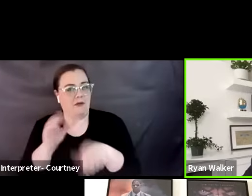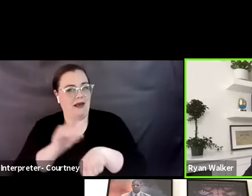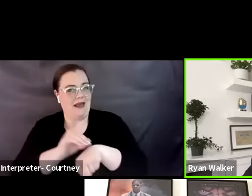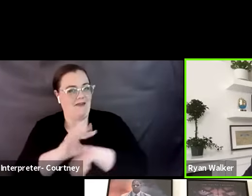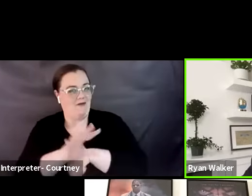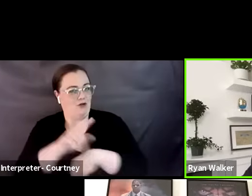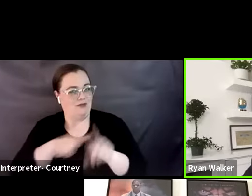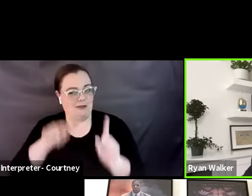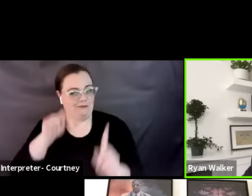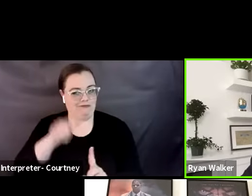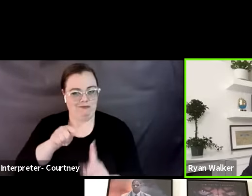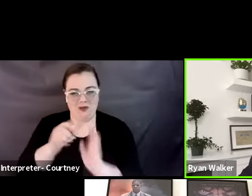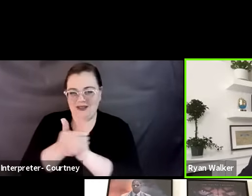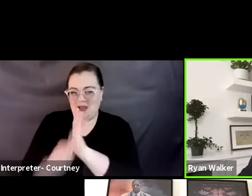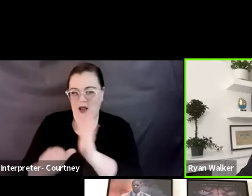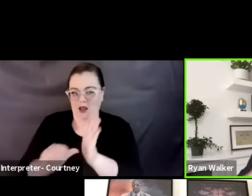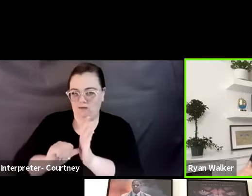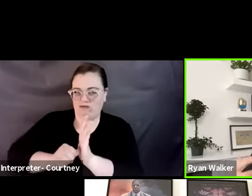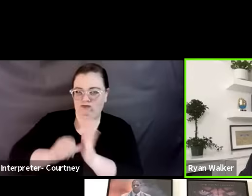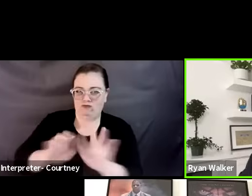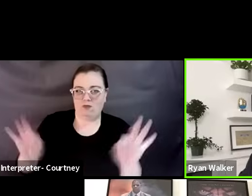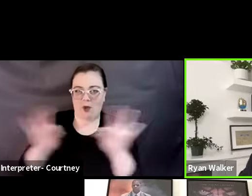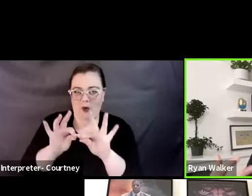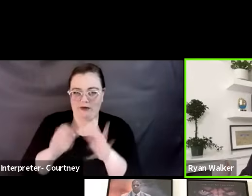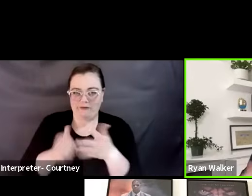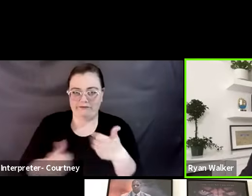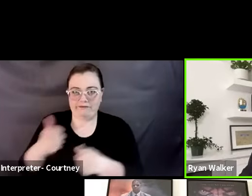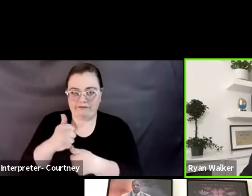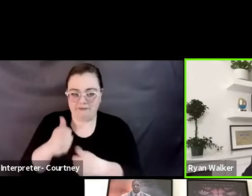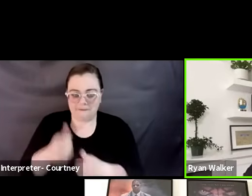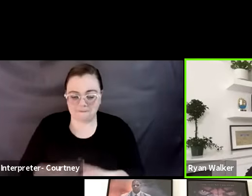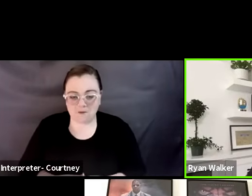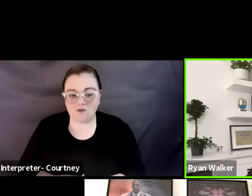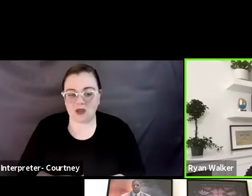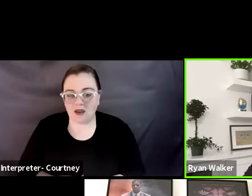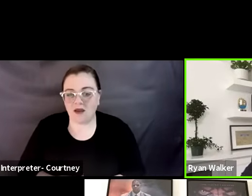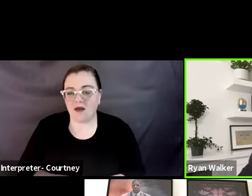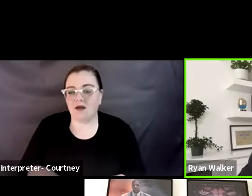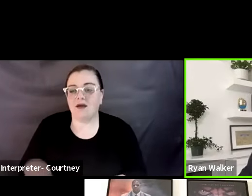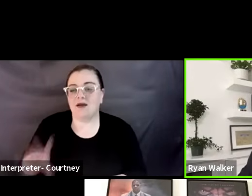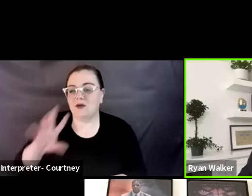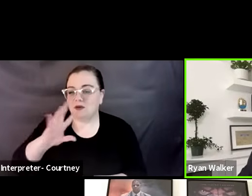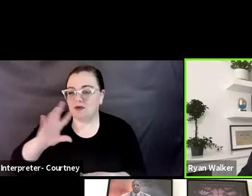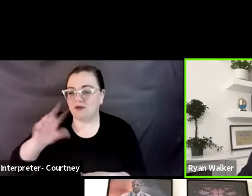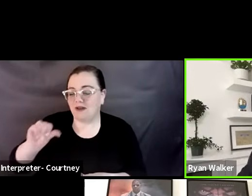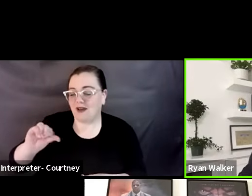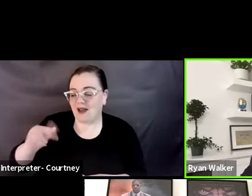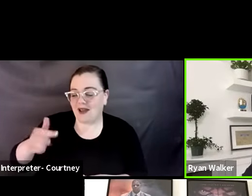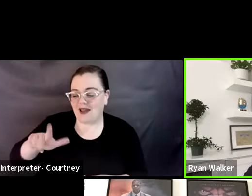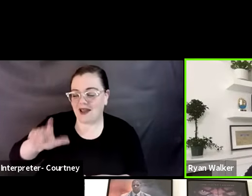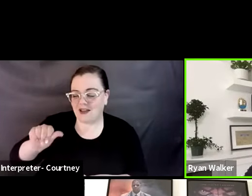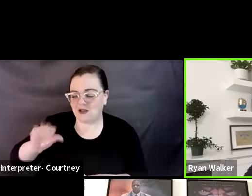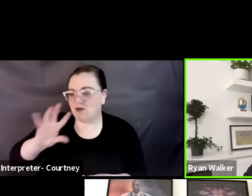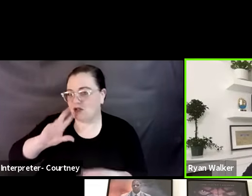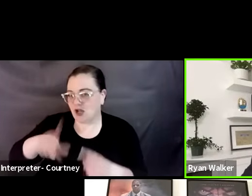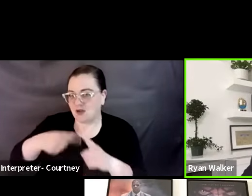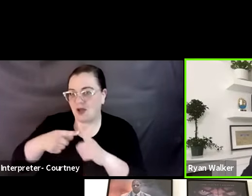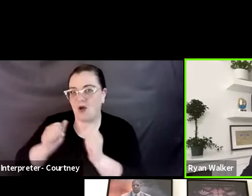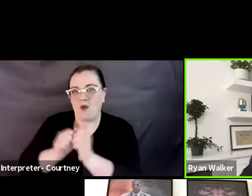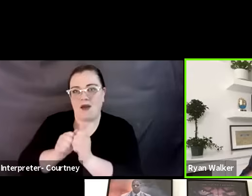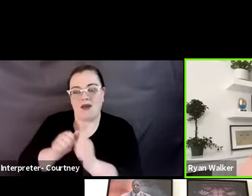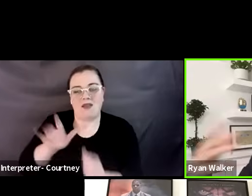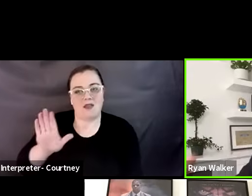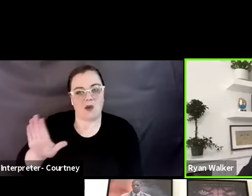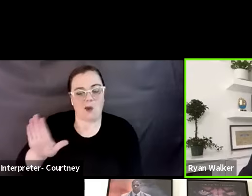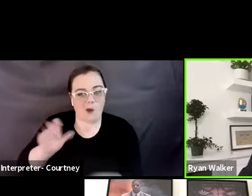the past is that I know that resonates with the Osbrink agency and with your work, and talent coming first. So in